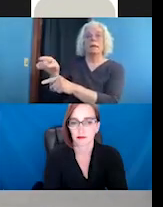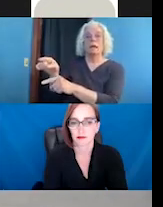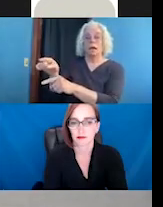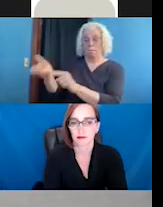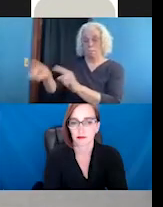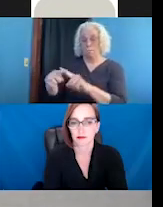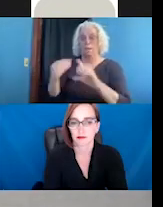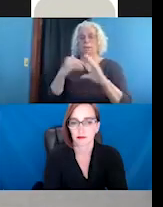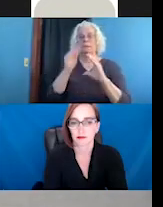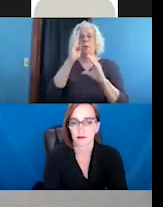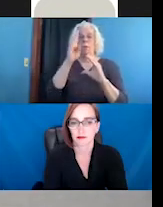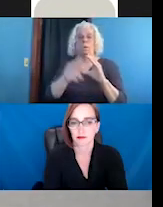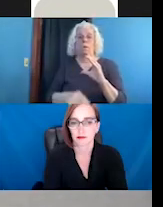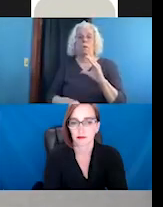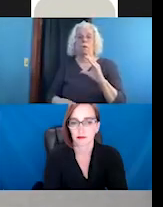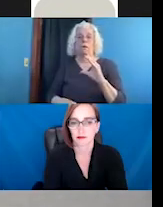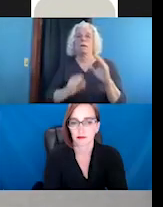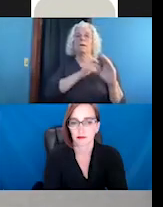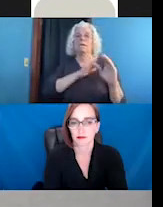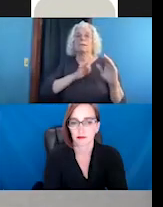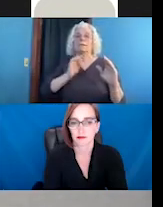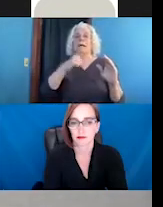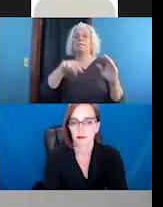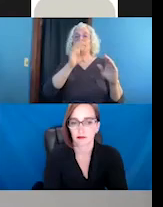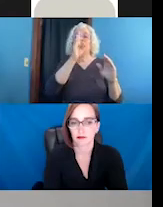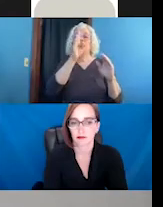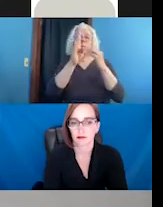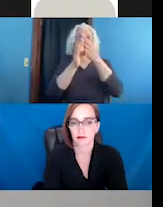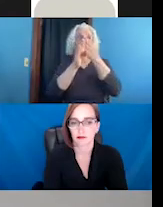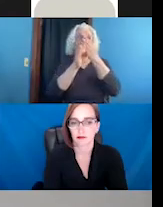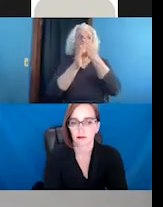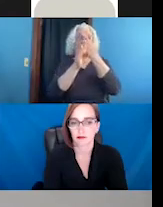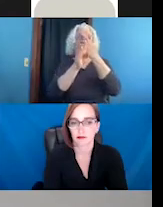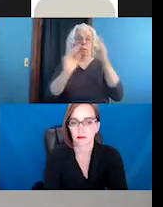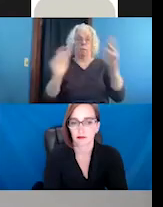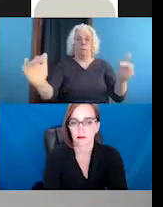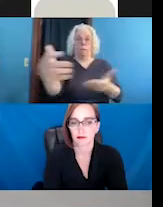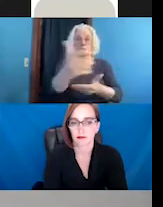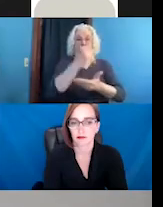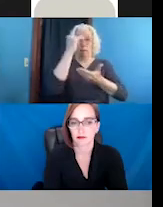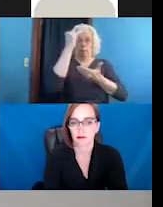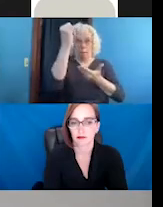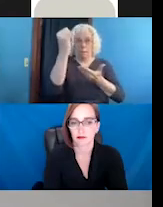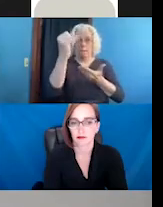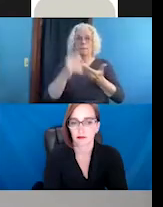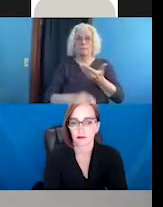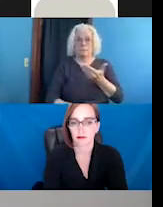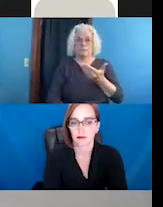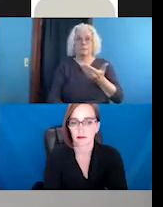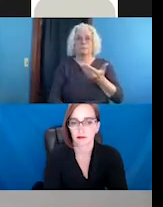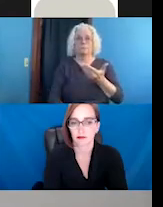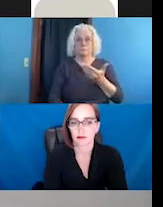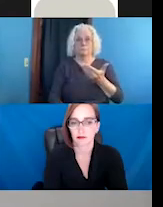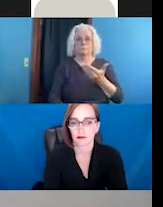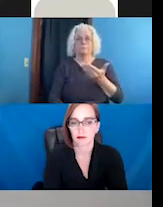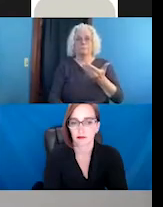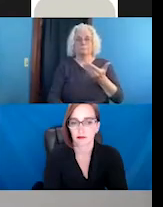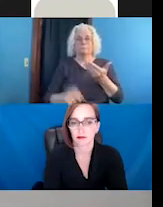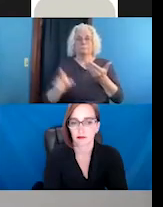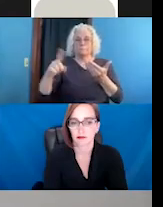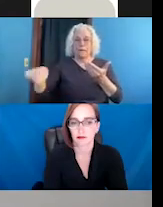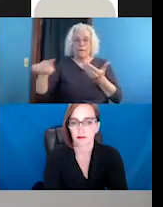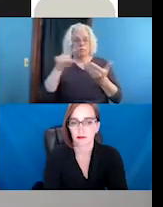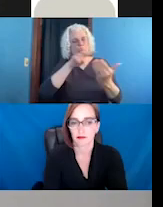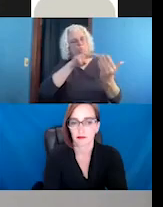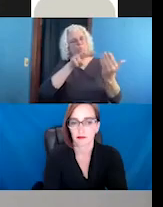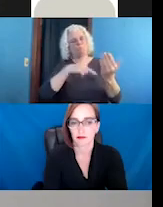all, and staff will be pulling together specific ideas for you all to chew on. And